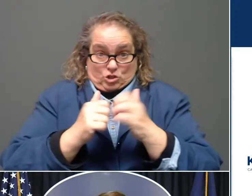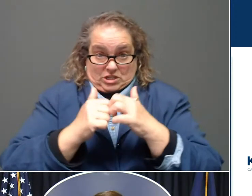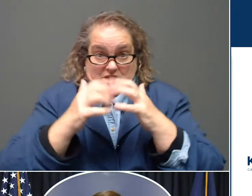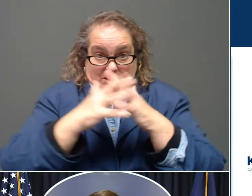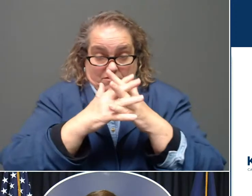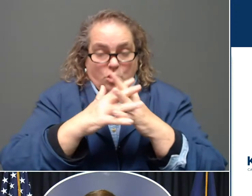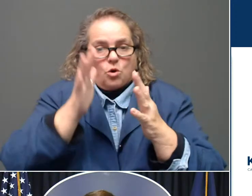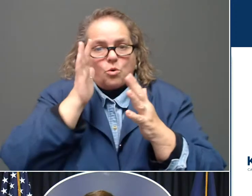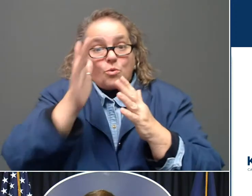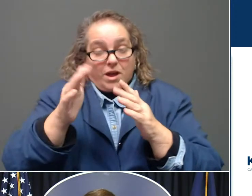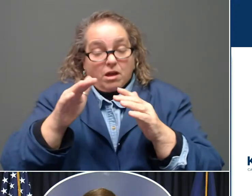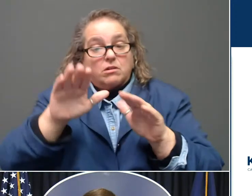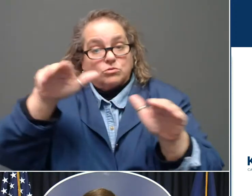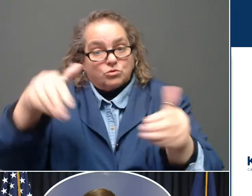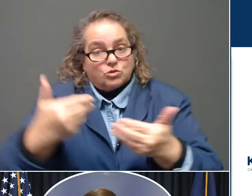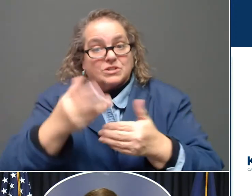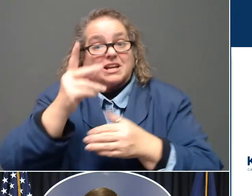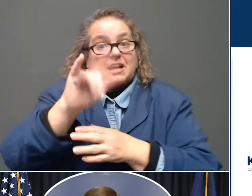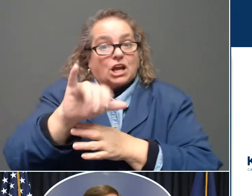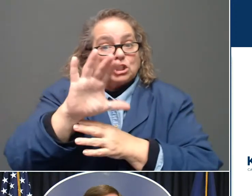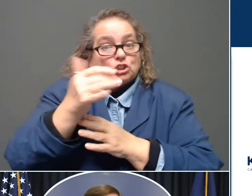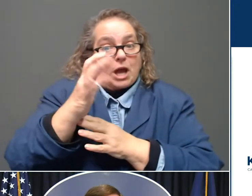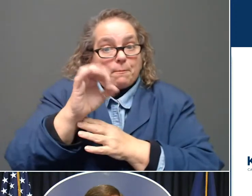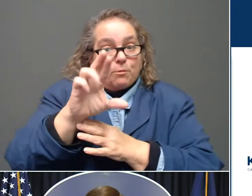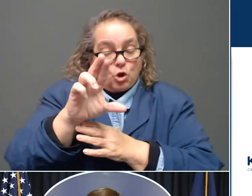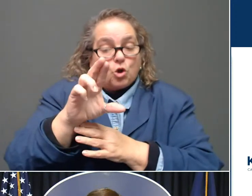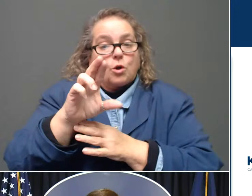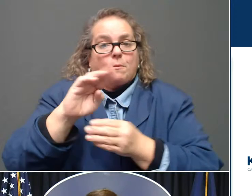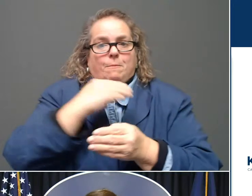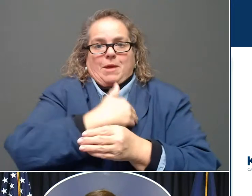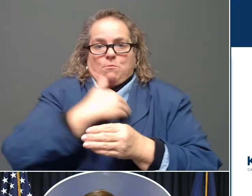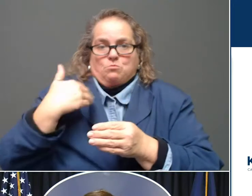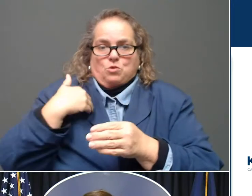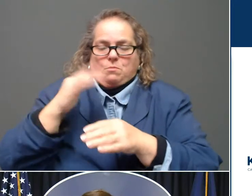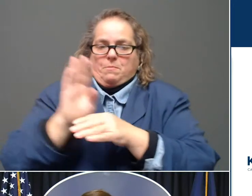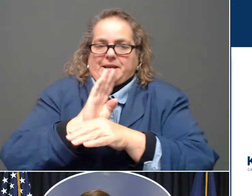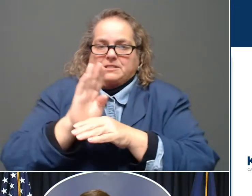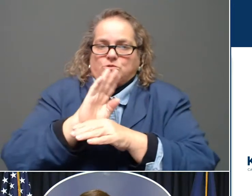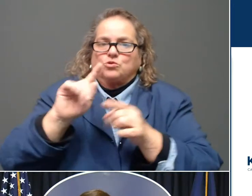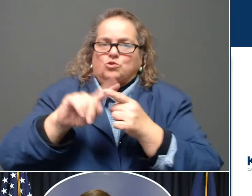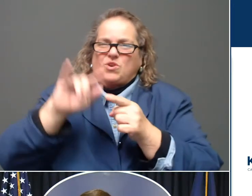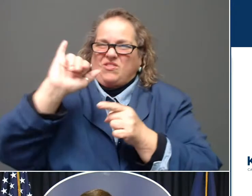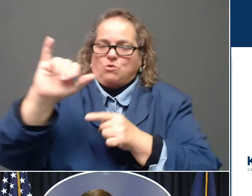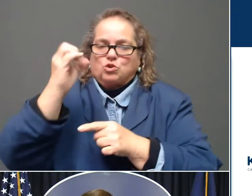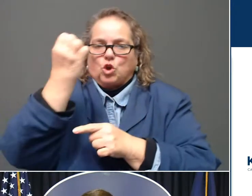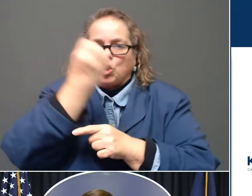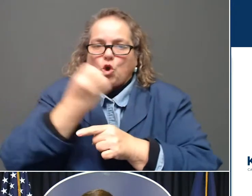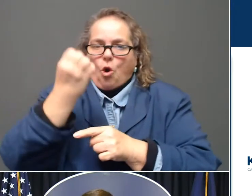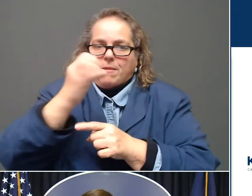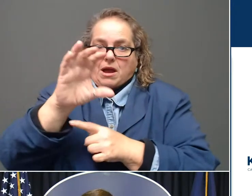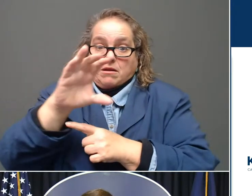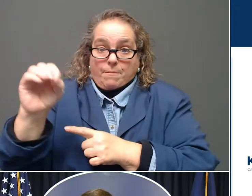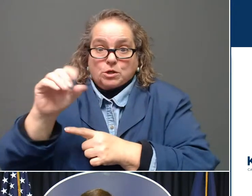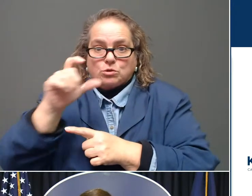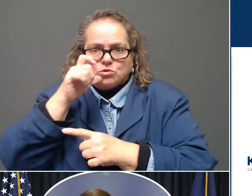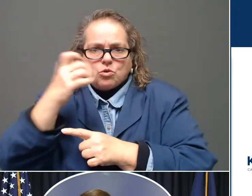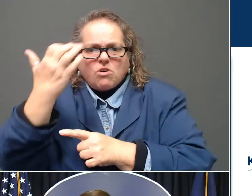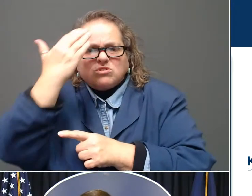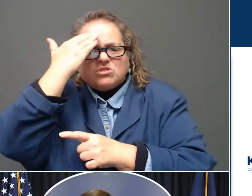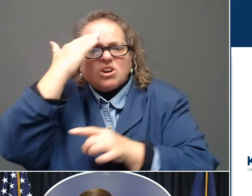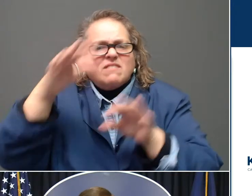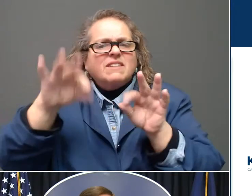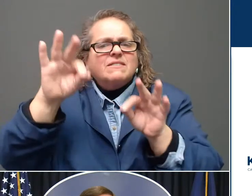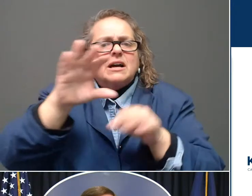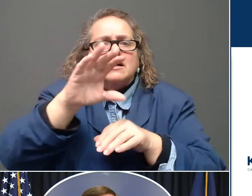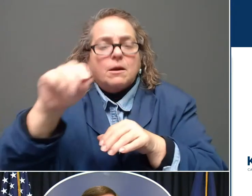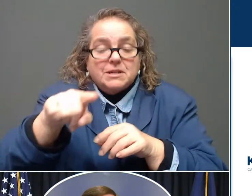Kentucky Chamber member businesses to these inquiring European companies. Second, it'll foster relationships with these European